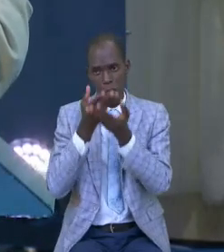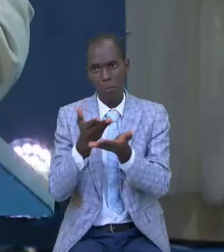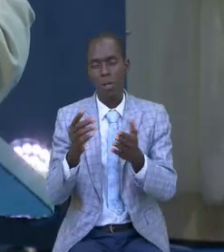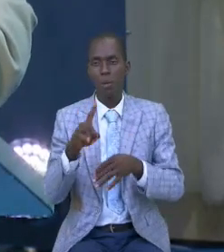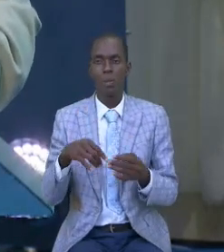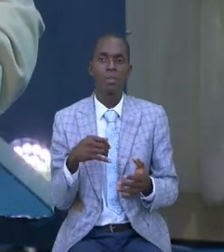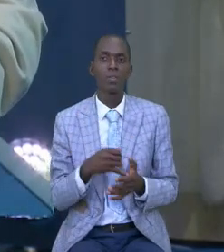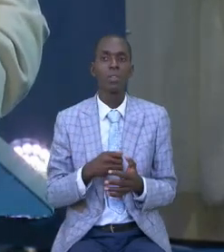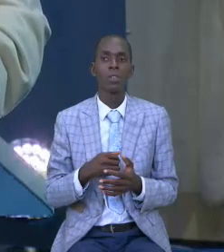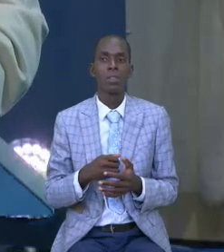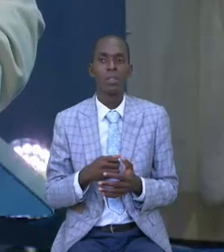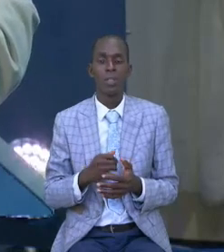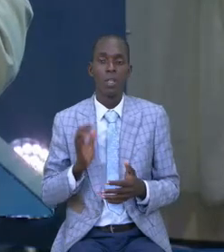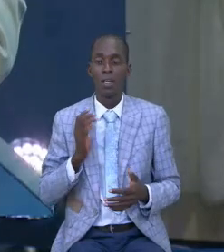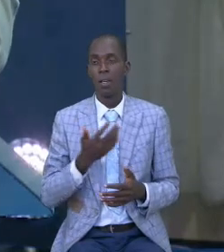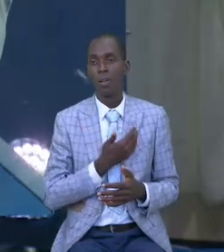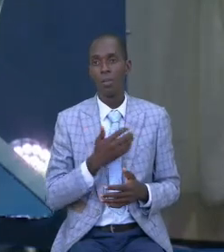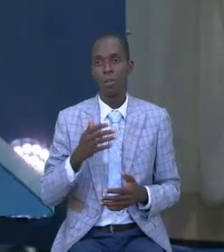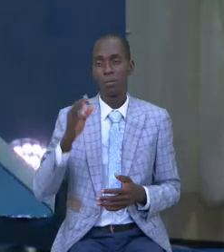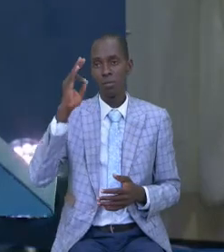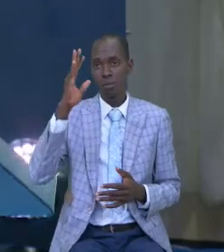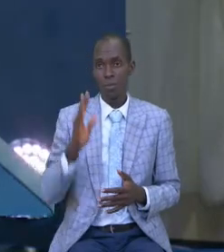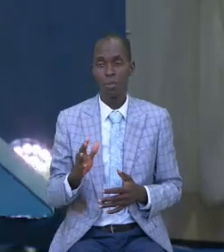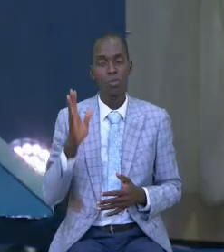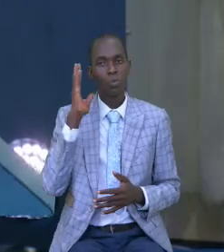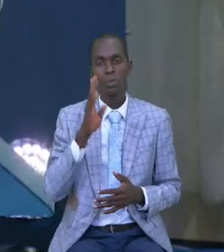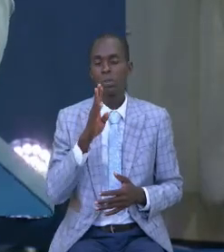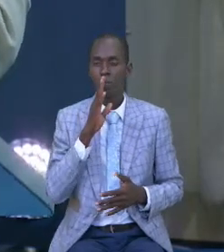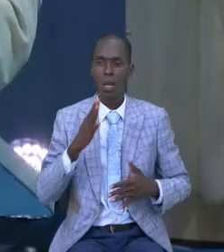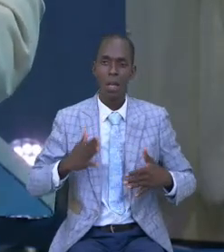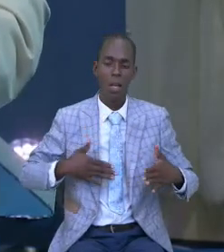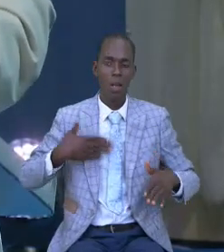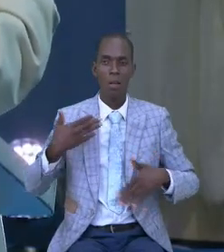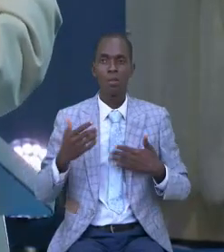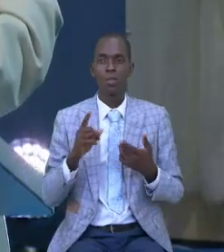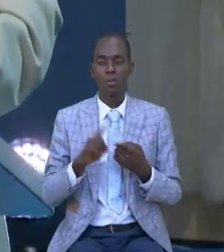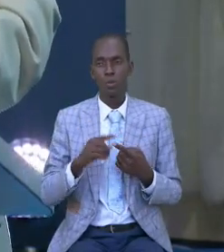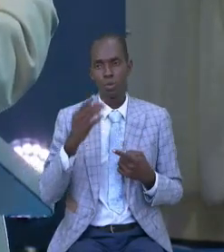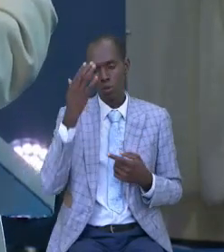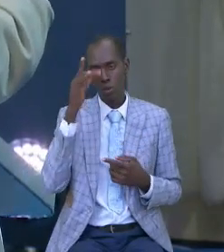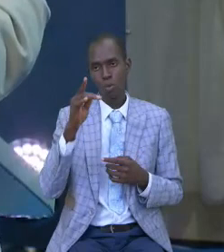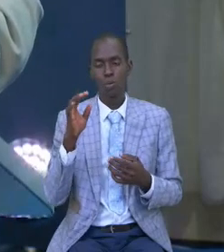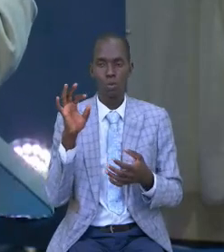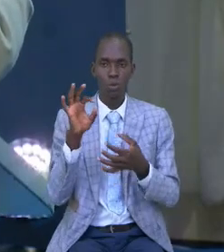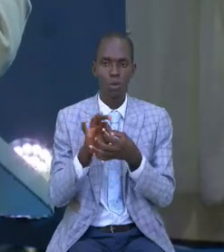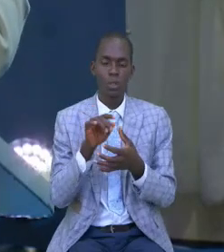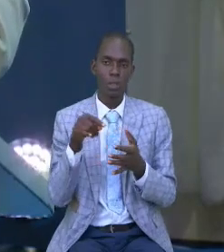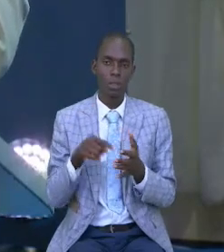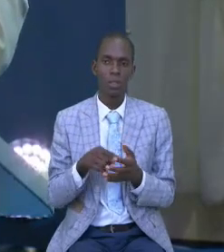Our pastor will be delighted that you join this special banquet. Special